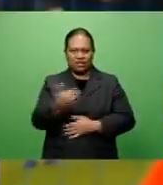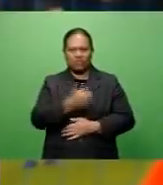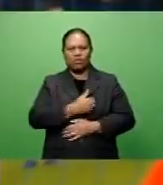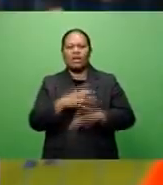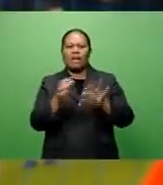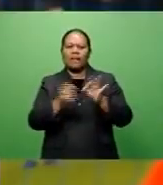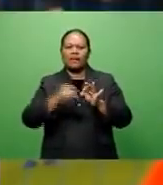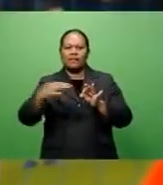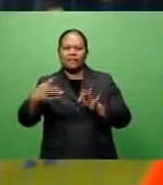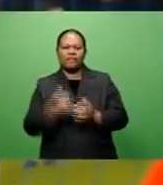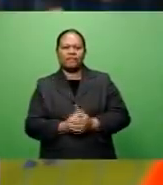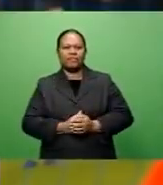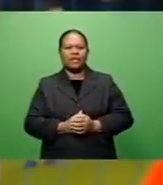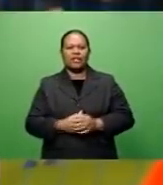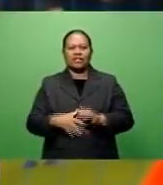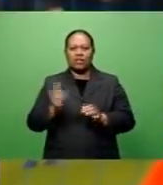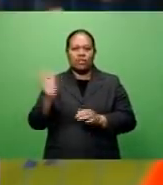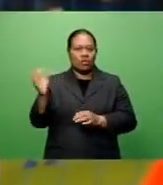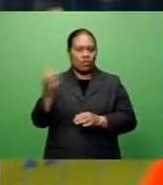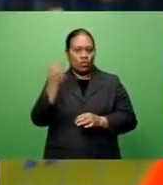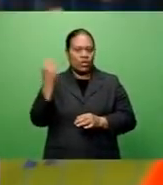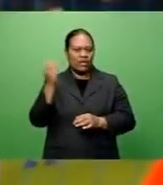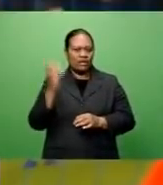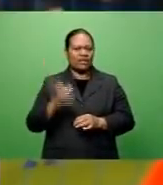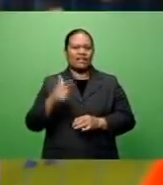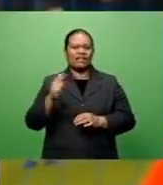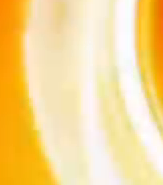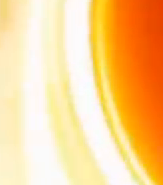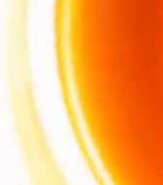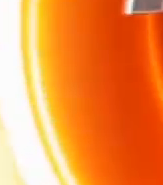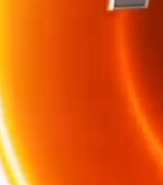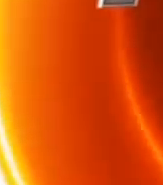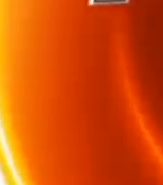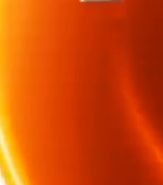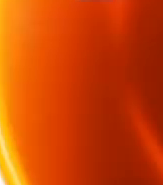Bernard Duarte firing home the winner in the 7th minute of extra time.